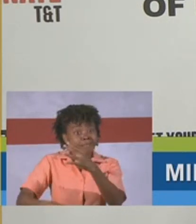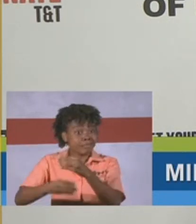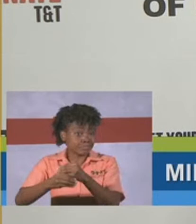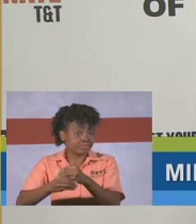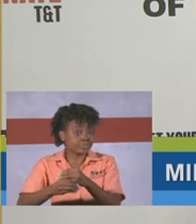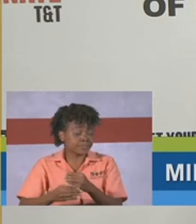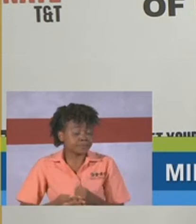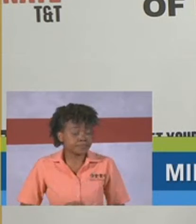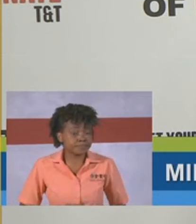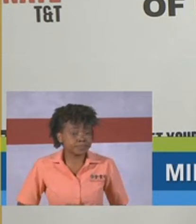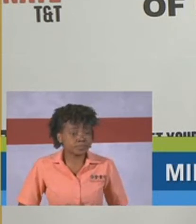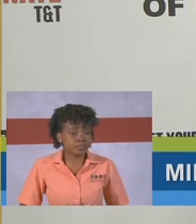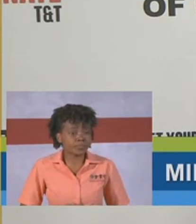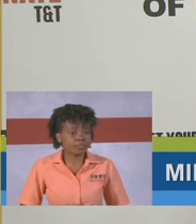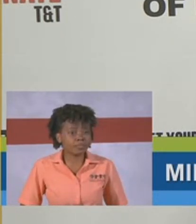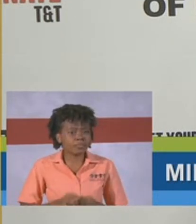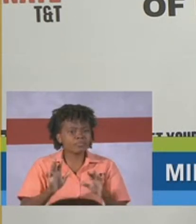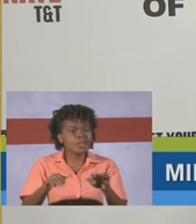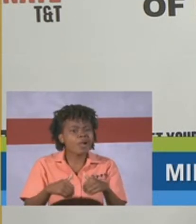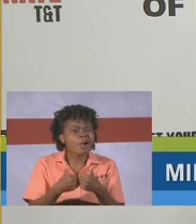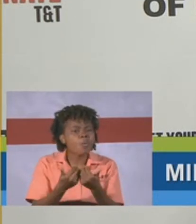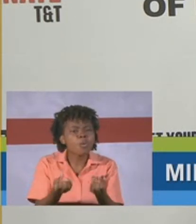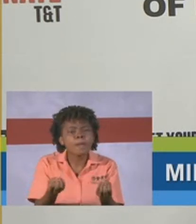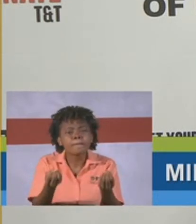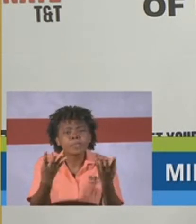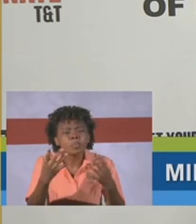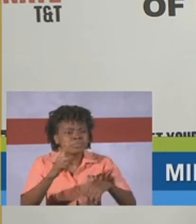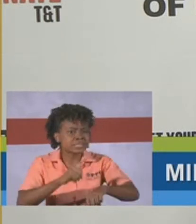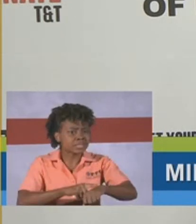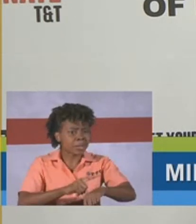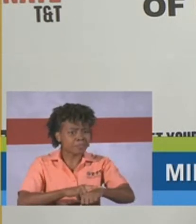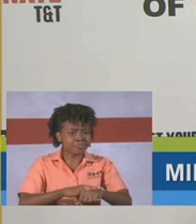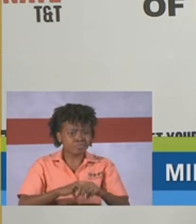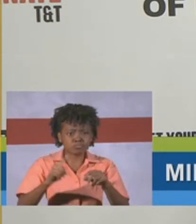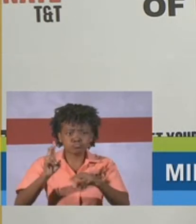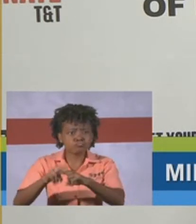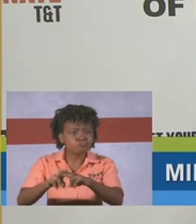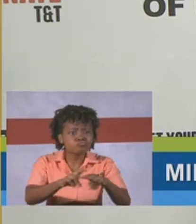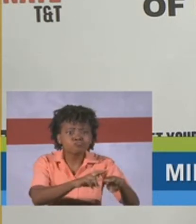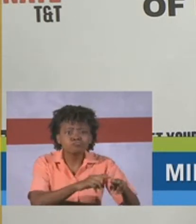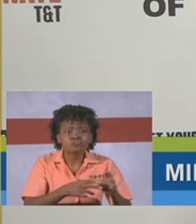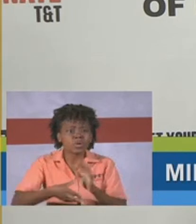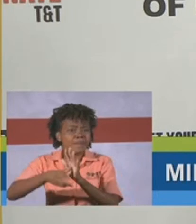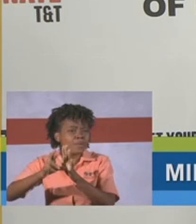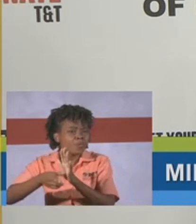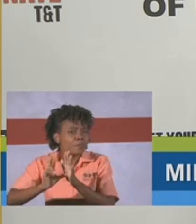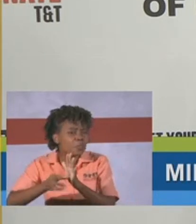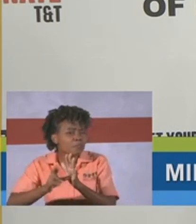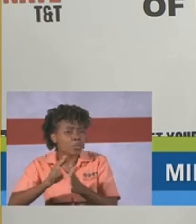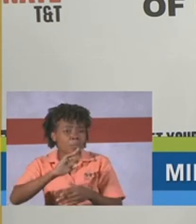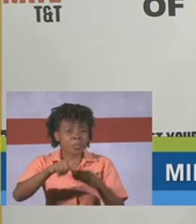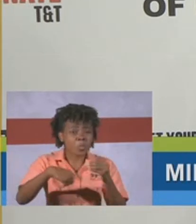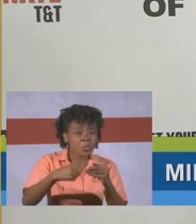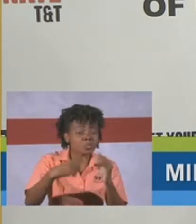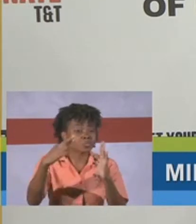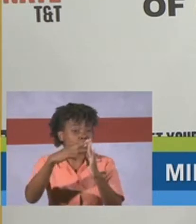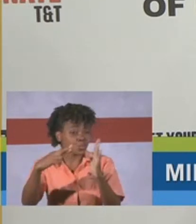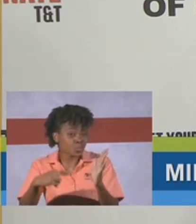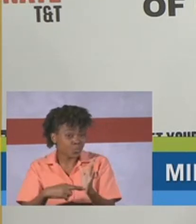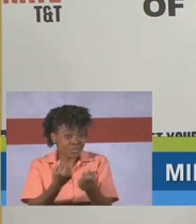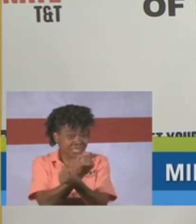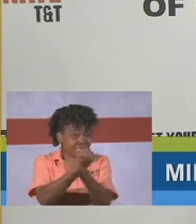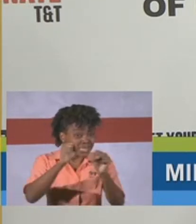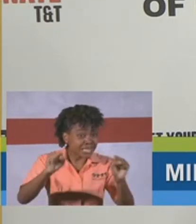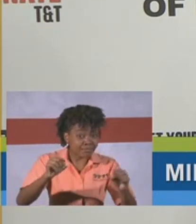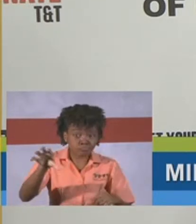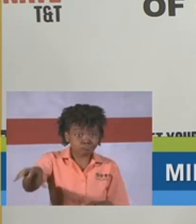review the rules for the safe zones and their operations? And since we've launched the Taste of Carnival events, is there a certain